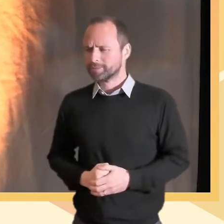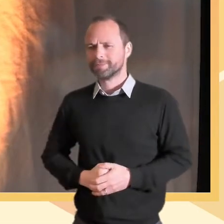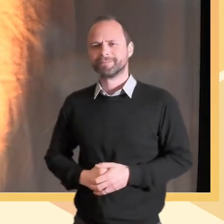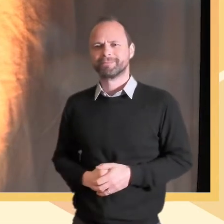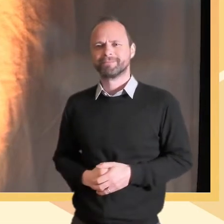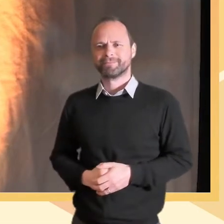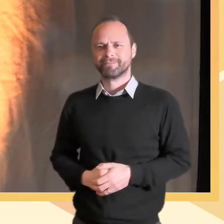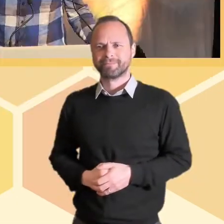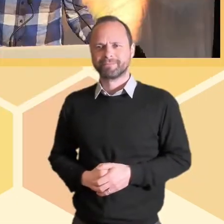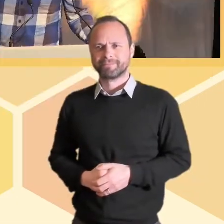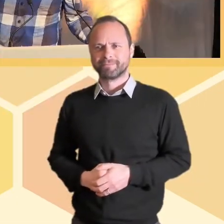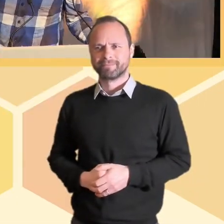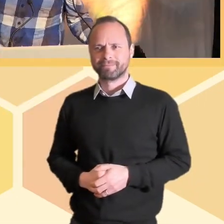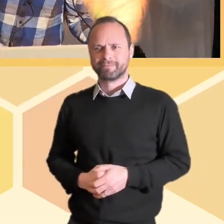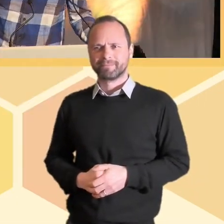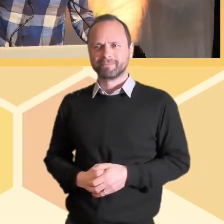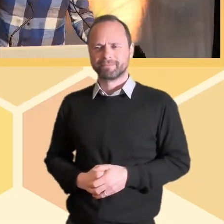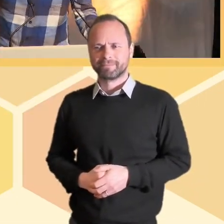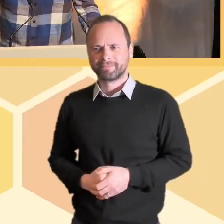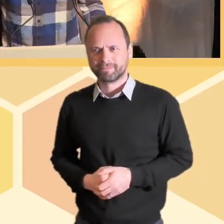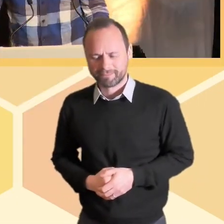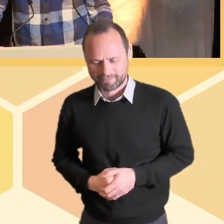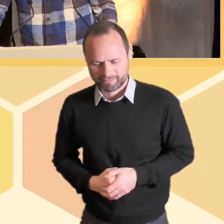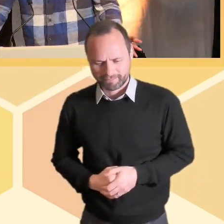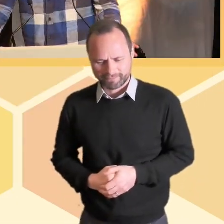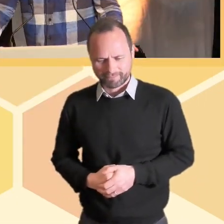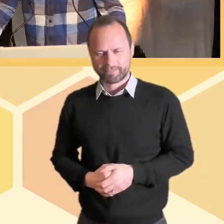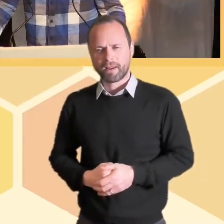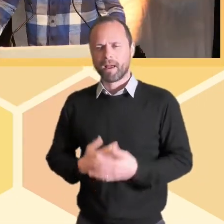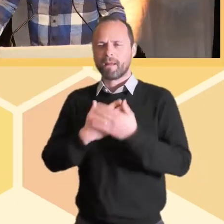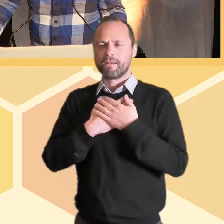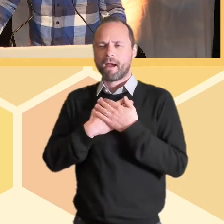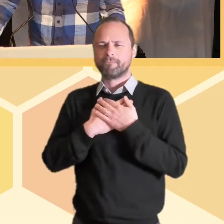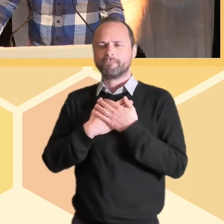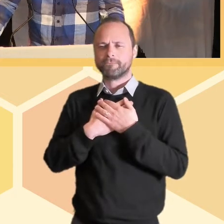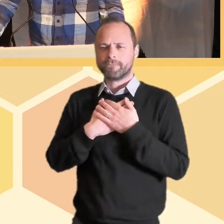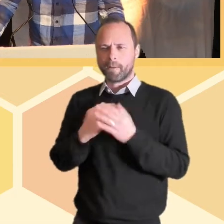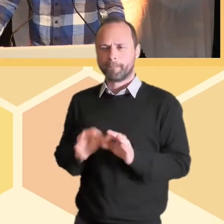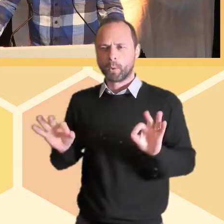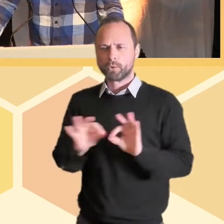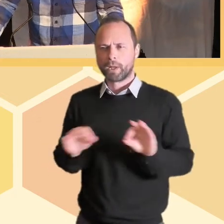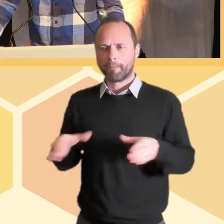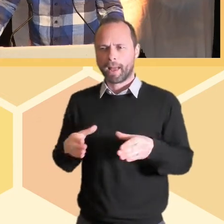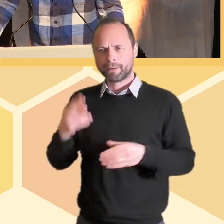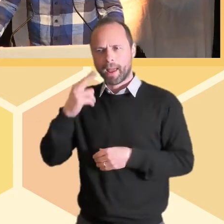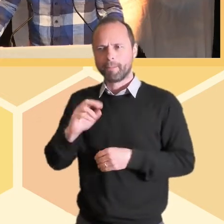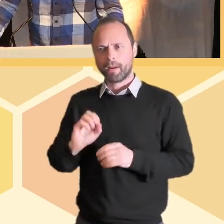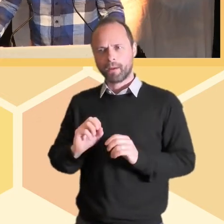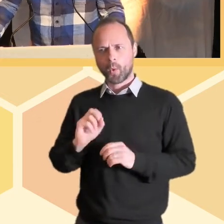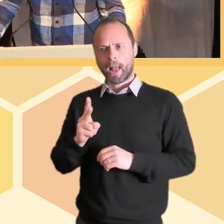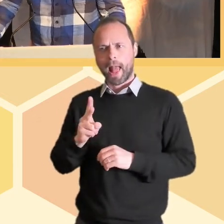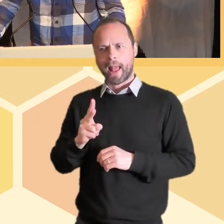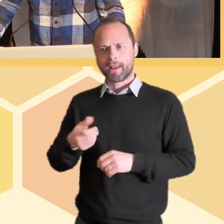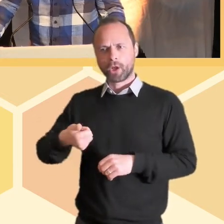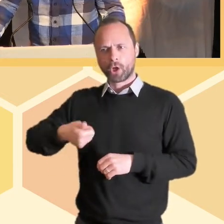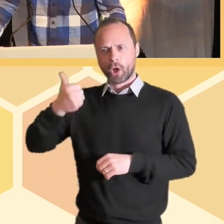set, go. I love this band, OK Go. Anybody else heard of OK